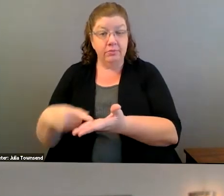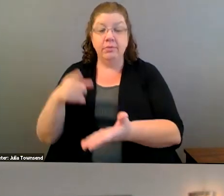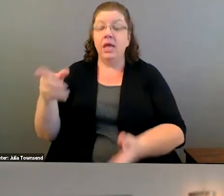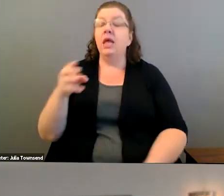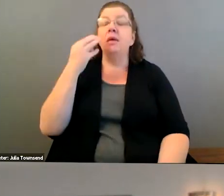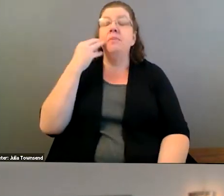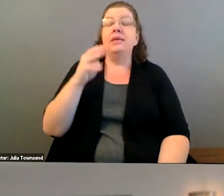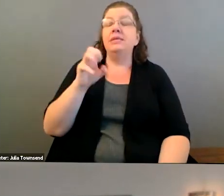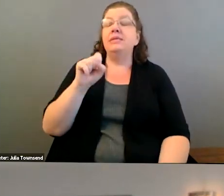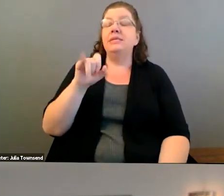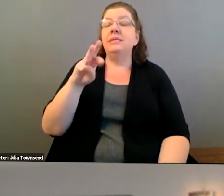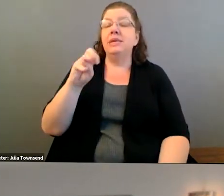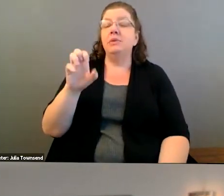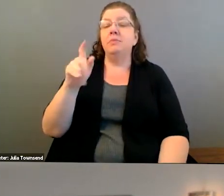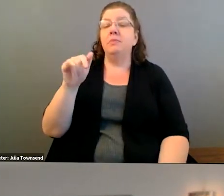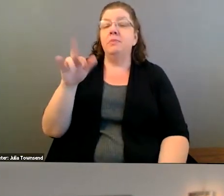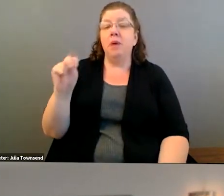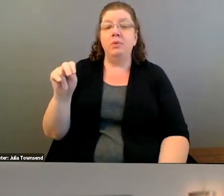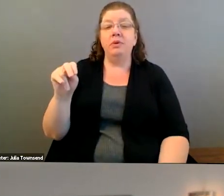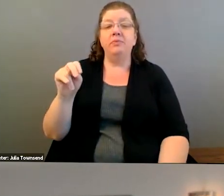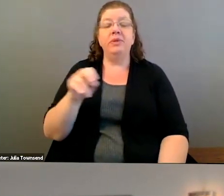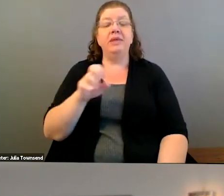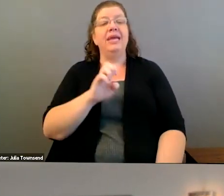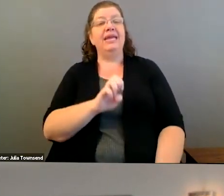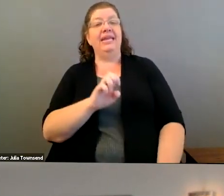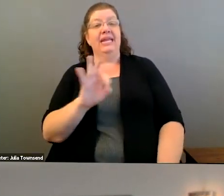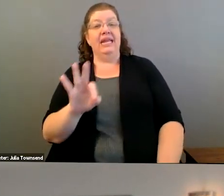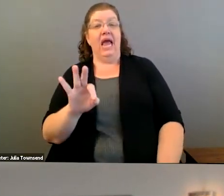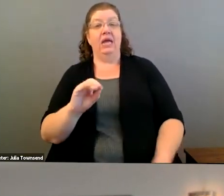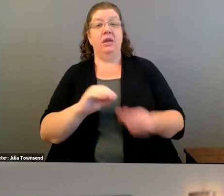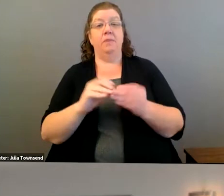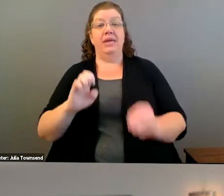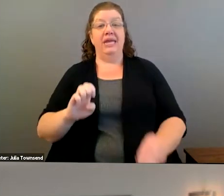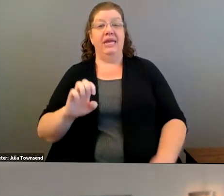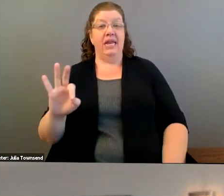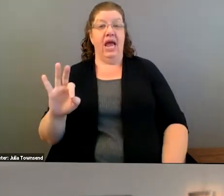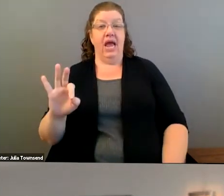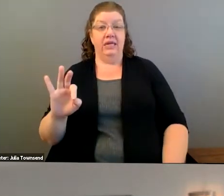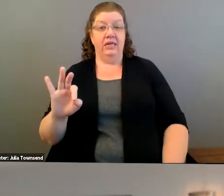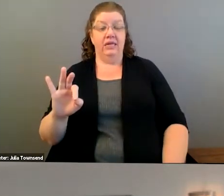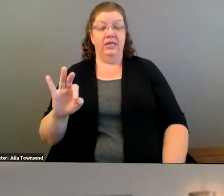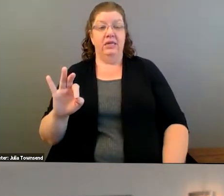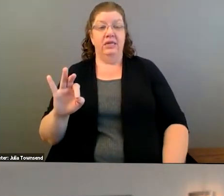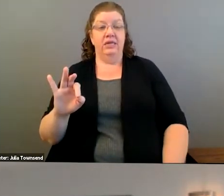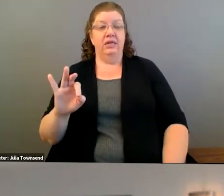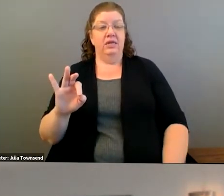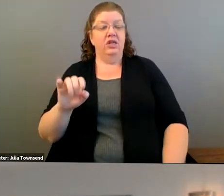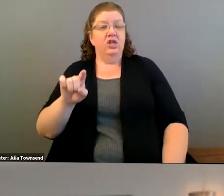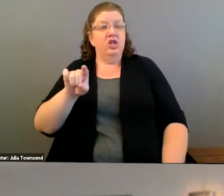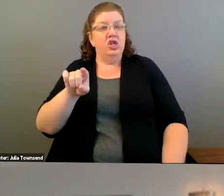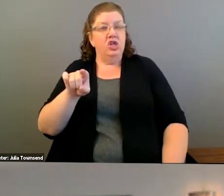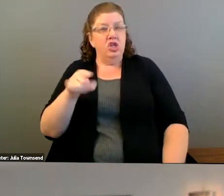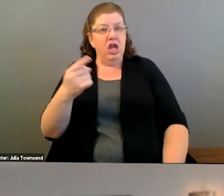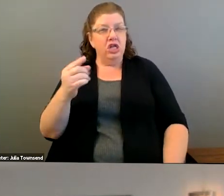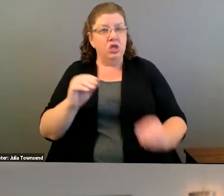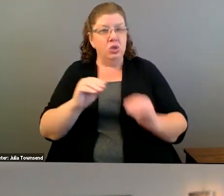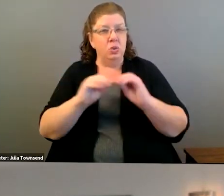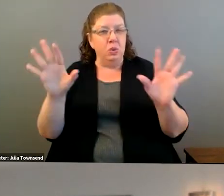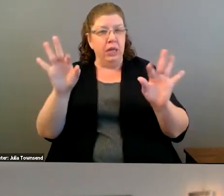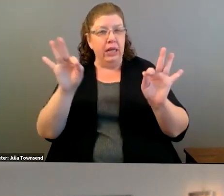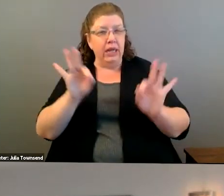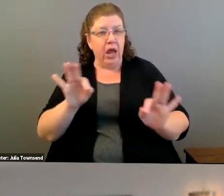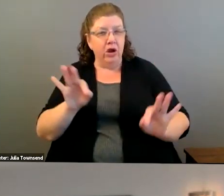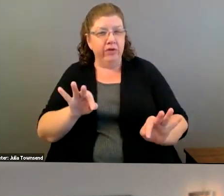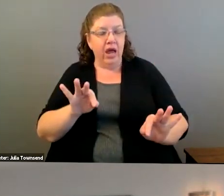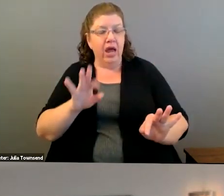Moten. It's E9. I think Ms. Jate has that. Just to further clarify, I know